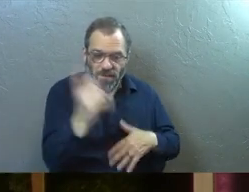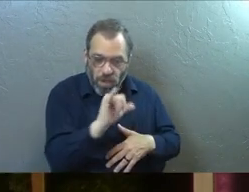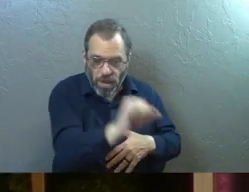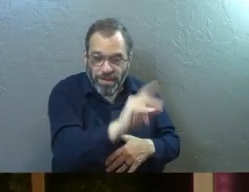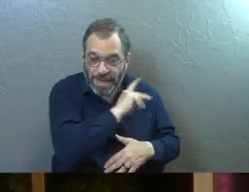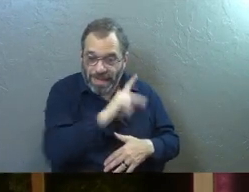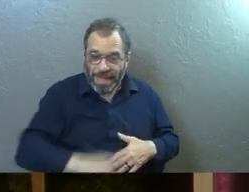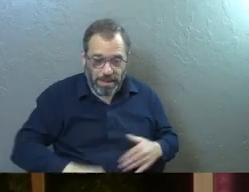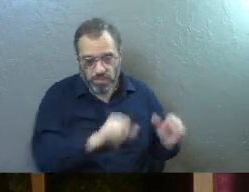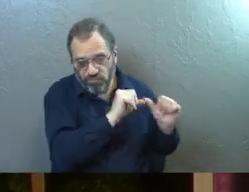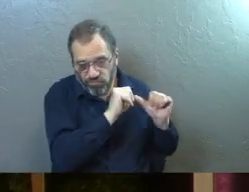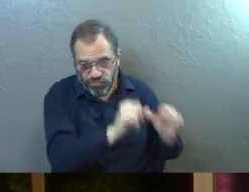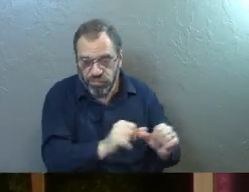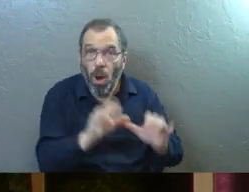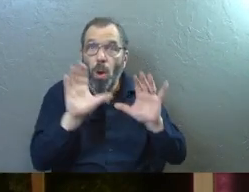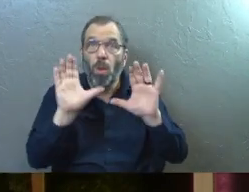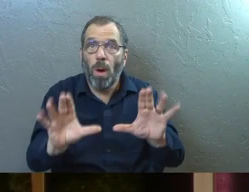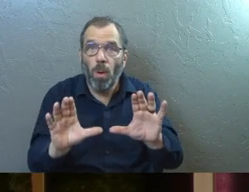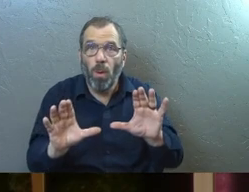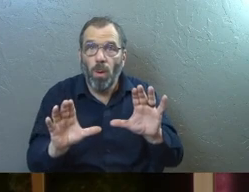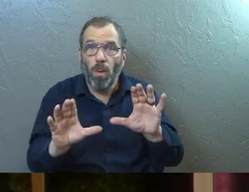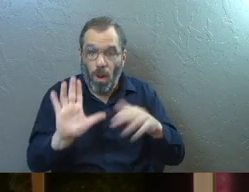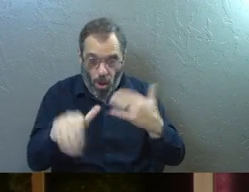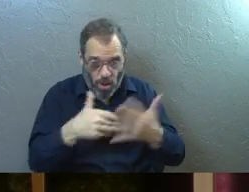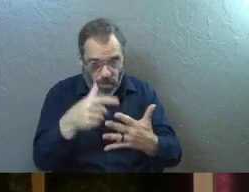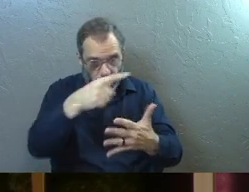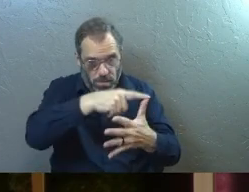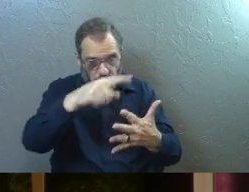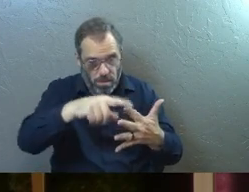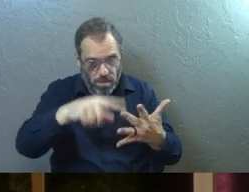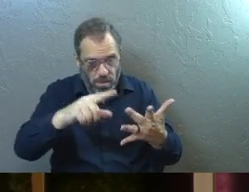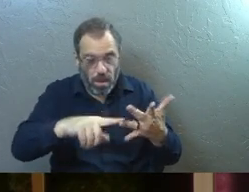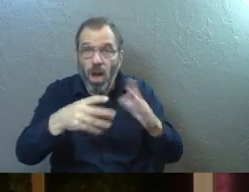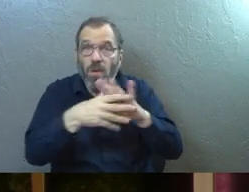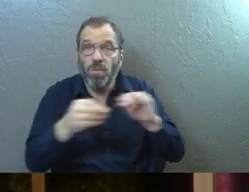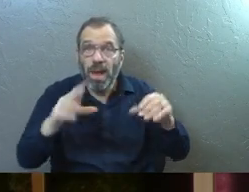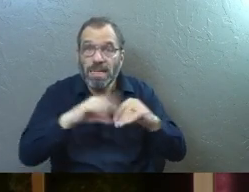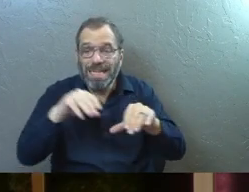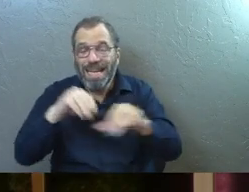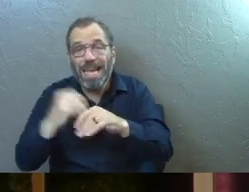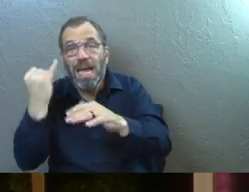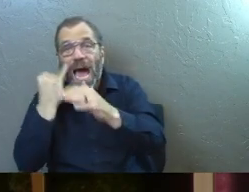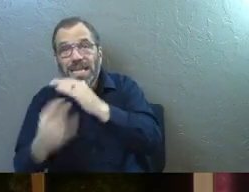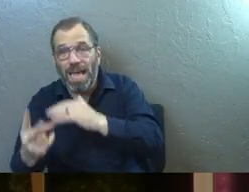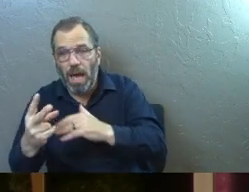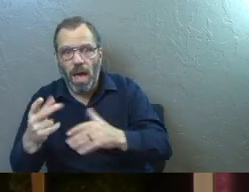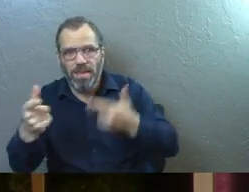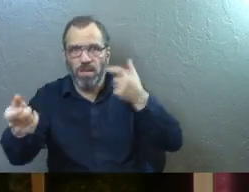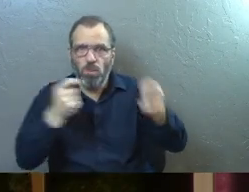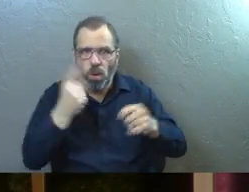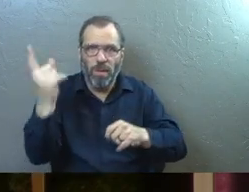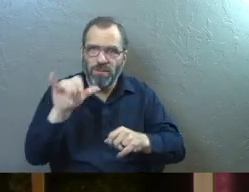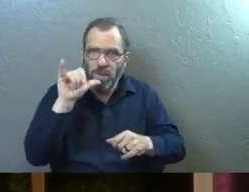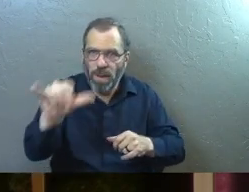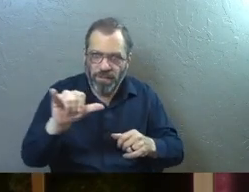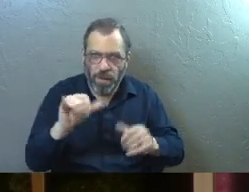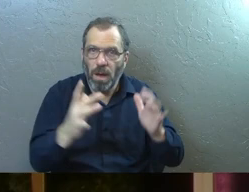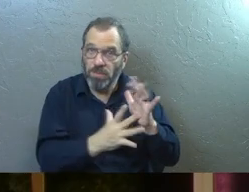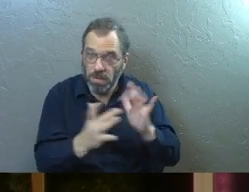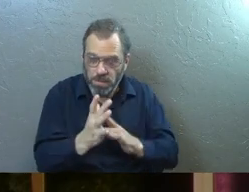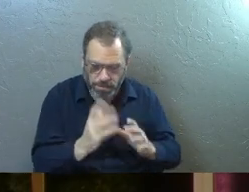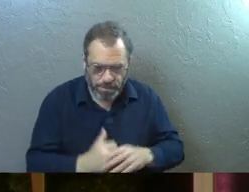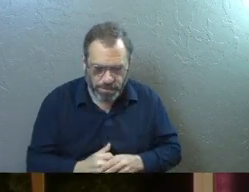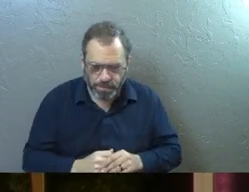kingdom will never end. Again, right there at the end, all those phrases are talked about in Isaiah, this never-ending rule and reign of